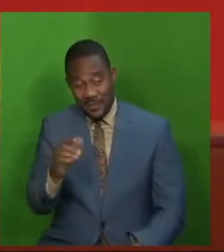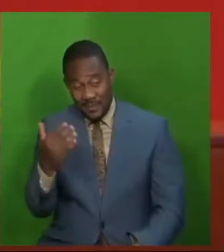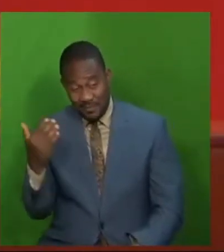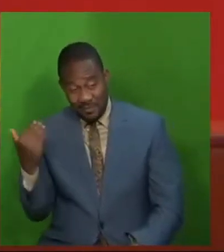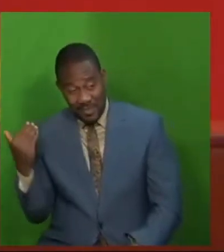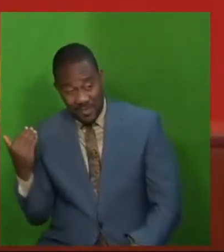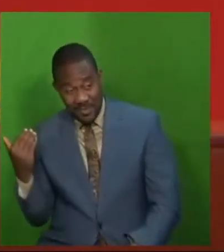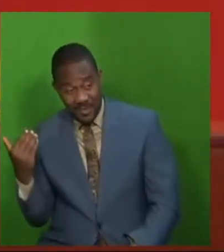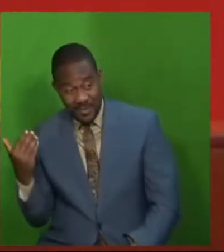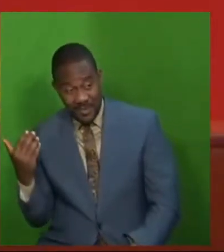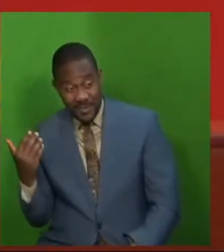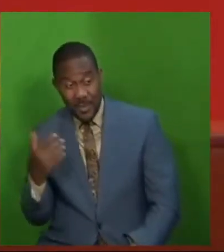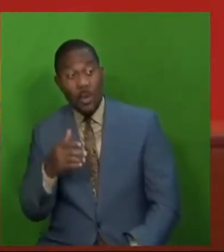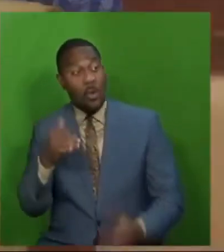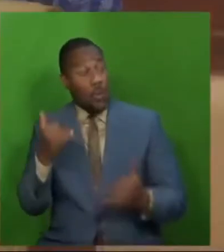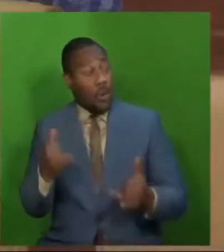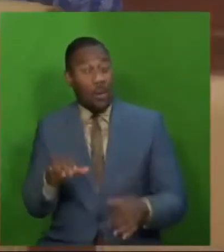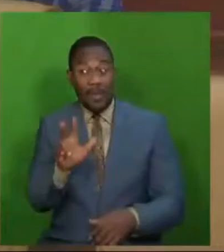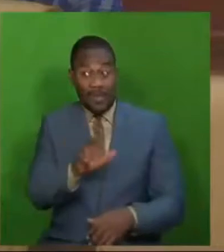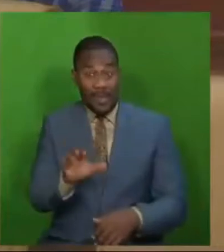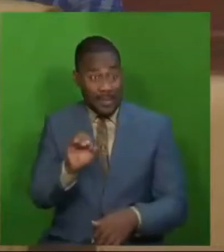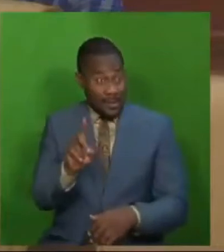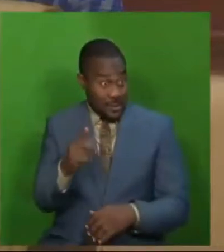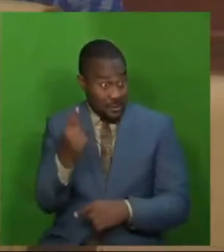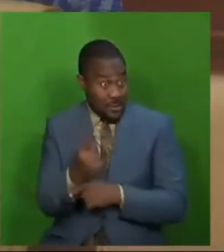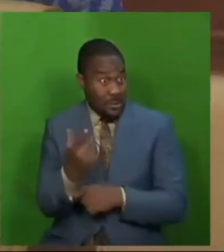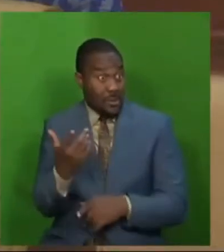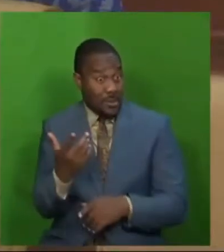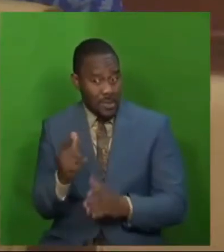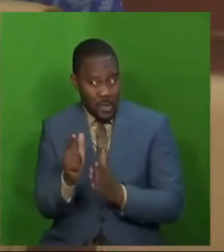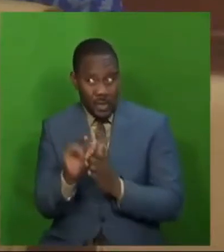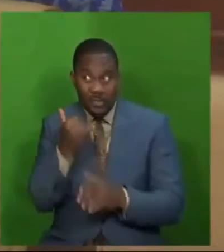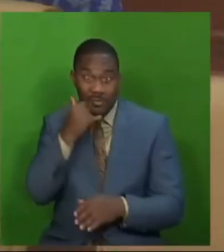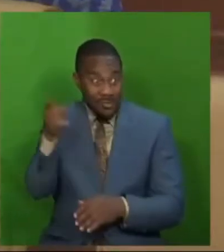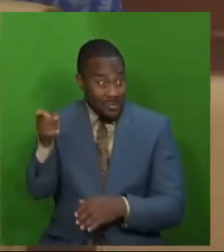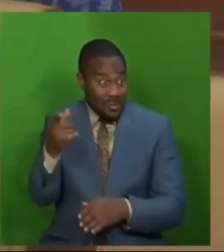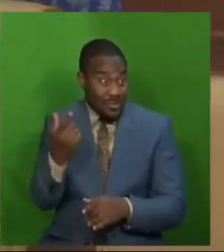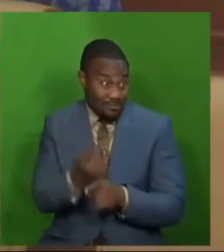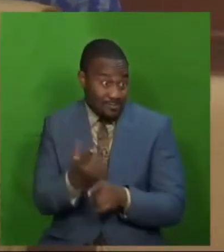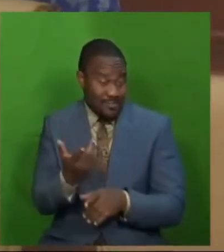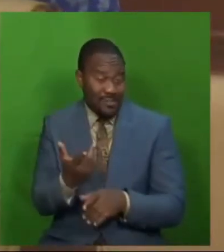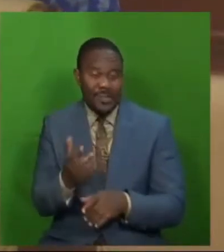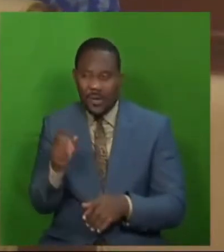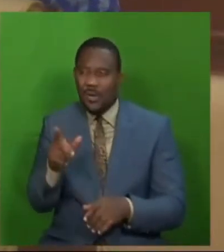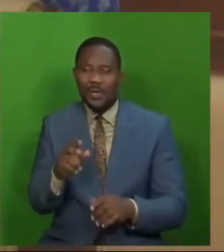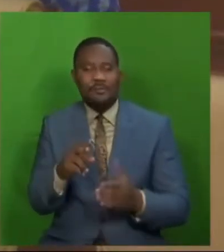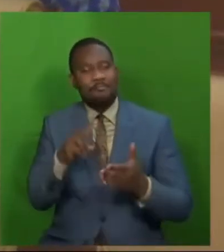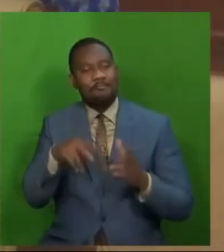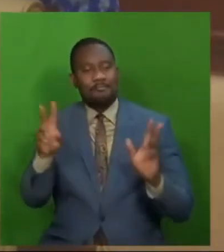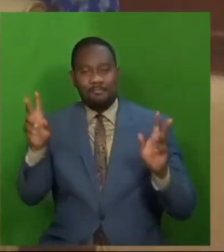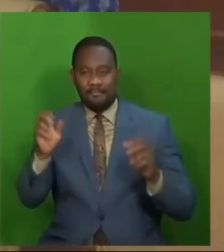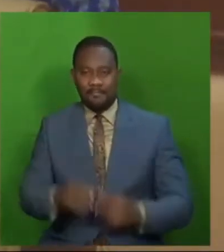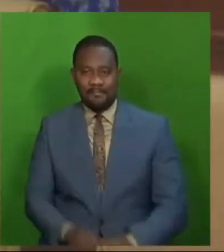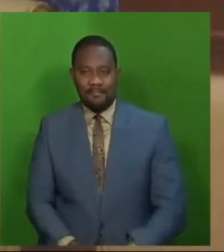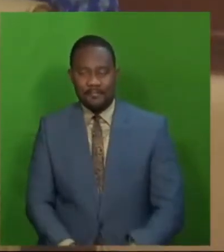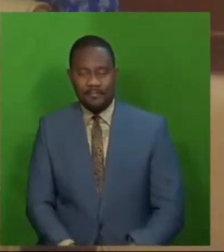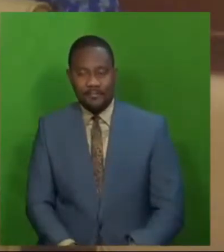is 30B. Yes. Yes, go on, read it. Mr. Speaker, it says,